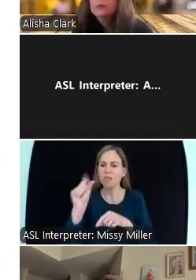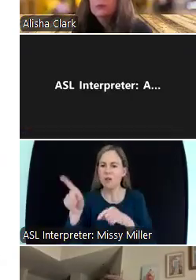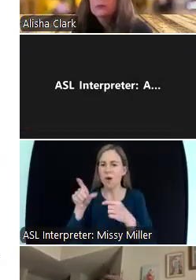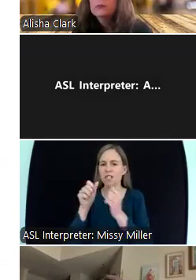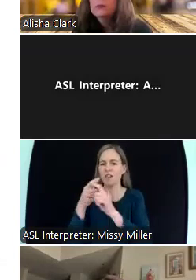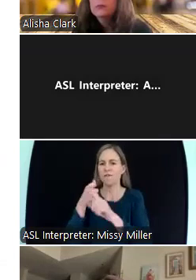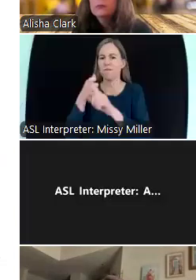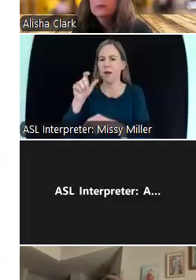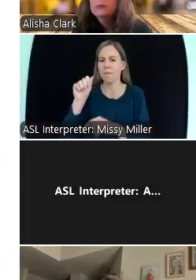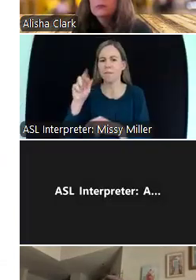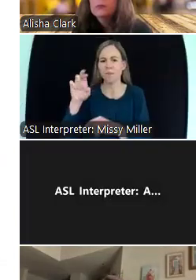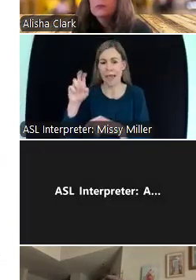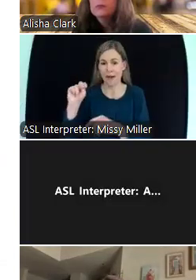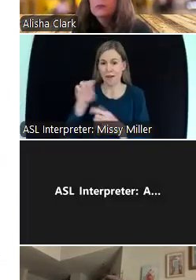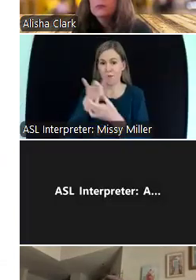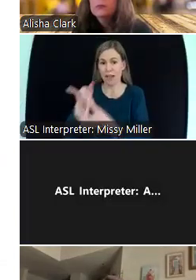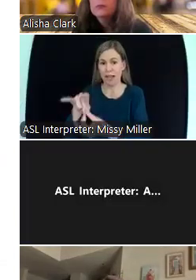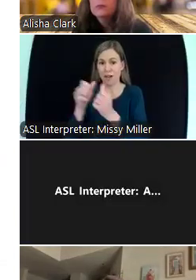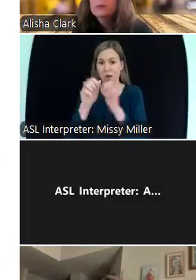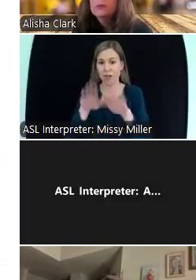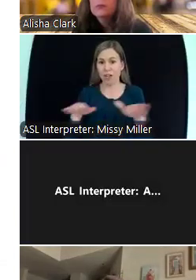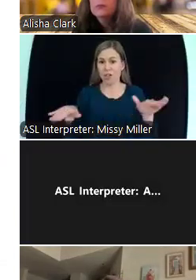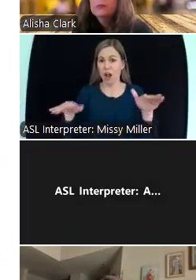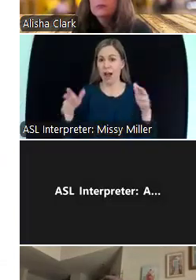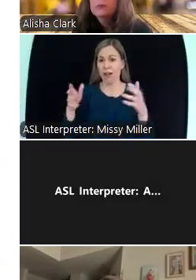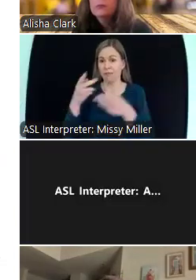services when none is offered for your special needs child?